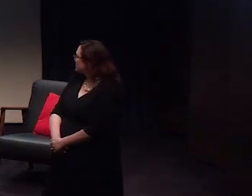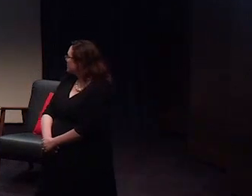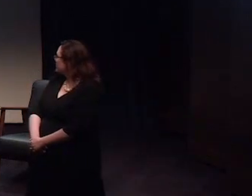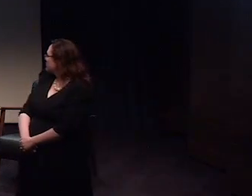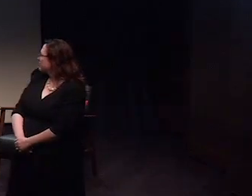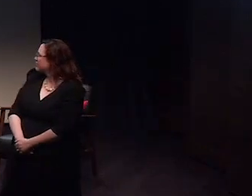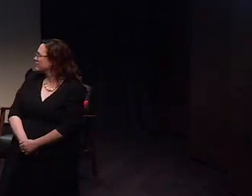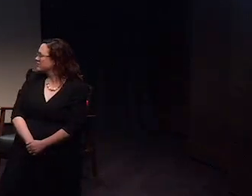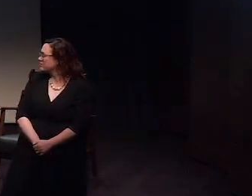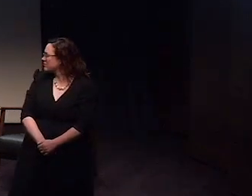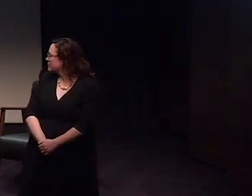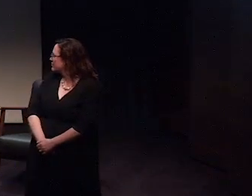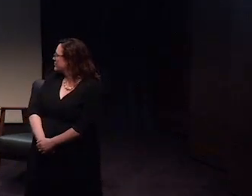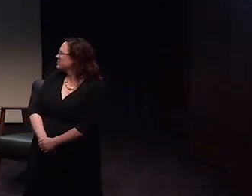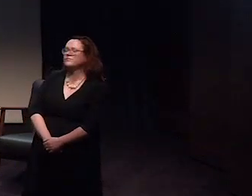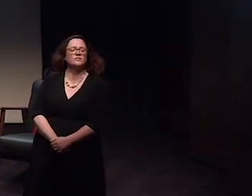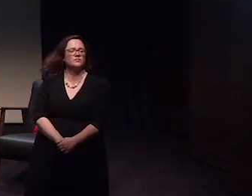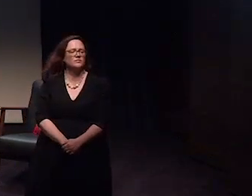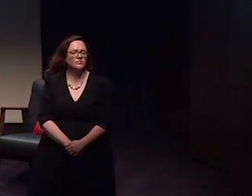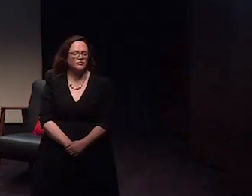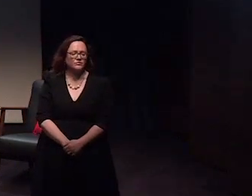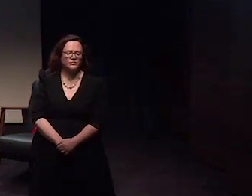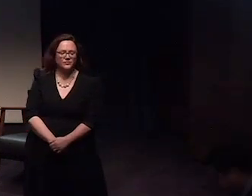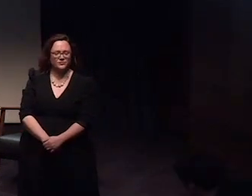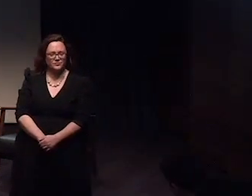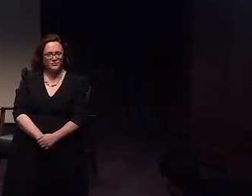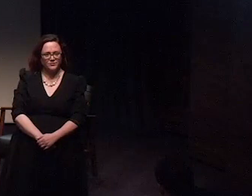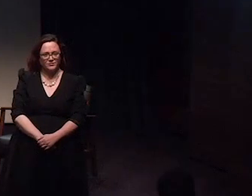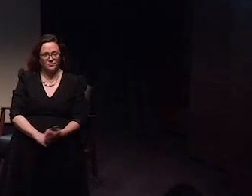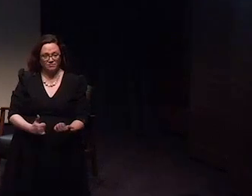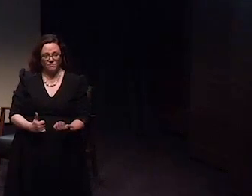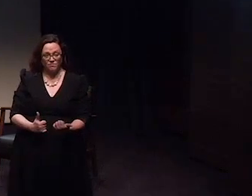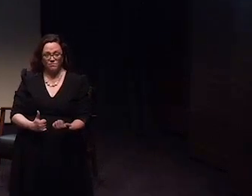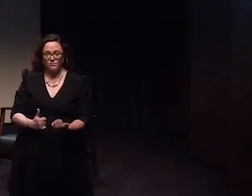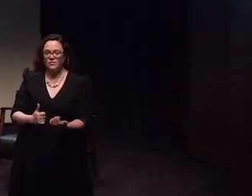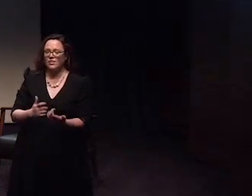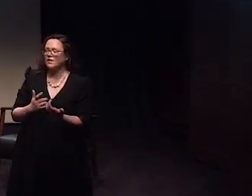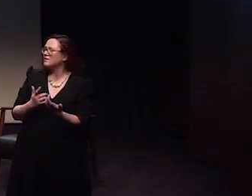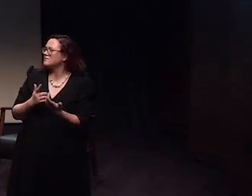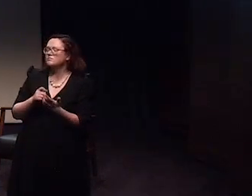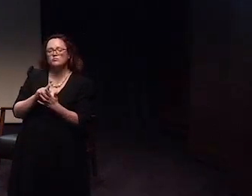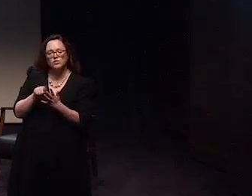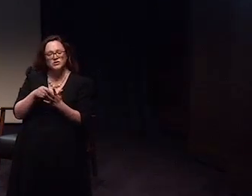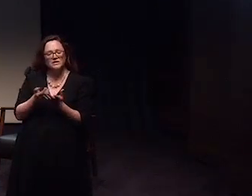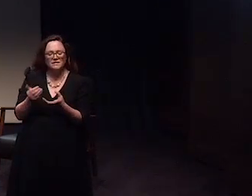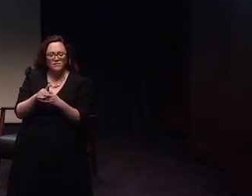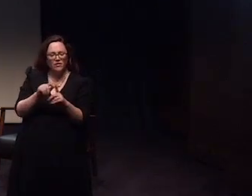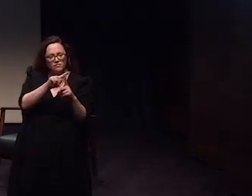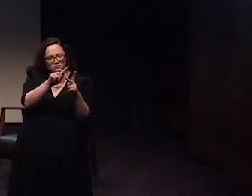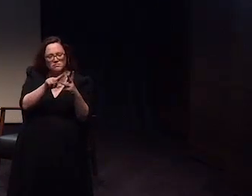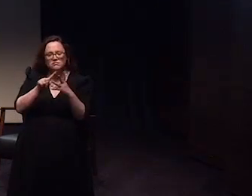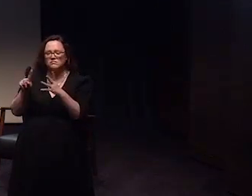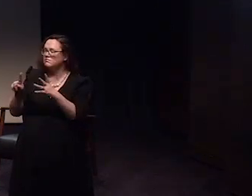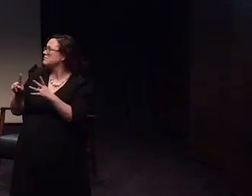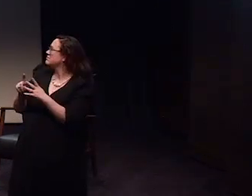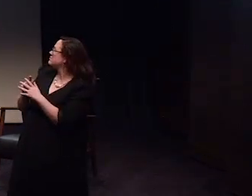the stakeholders of the project, meaning the innovator, the emergency call center, dispatchers, paramedics,